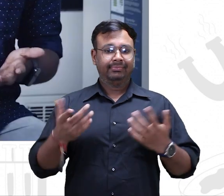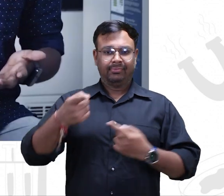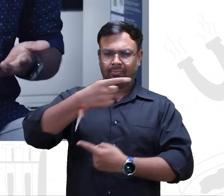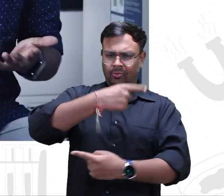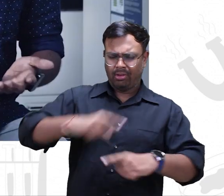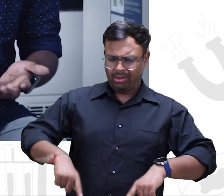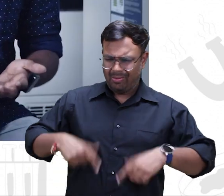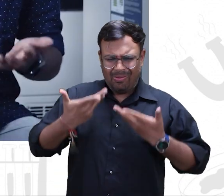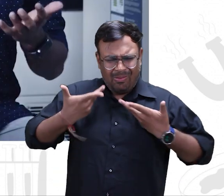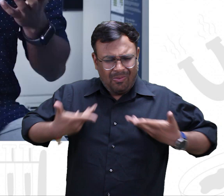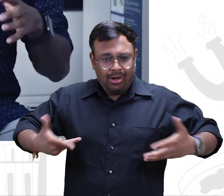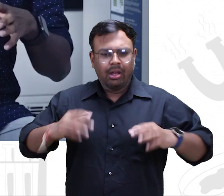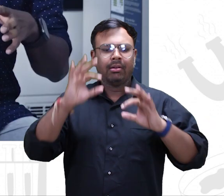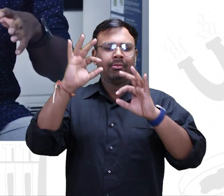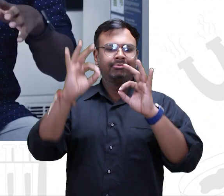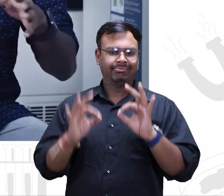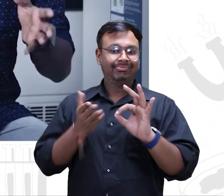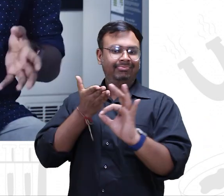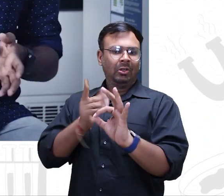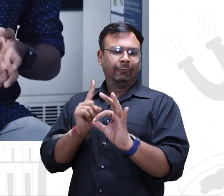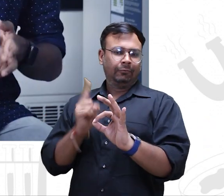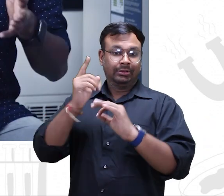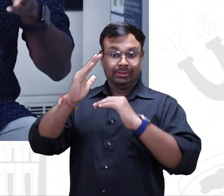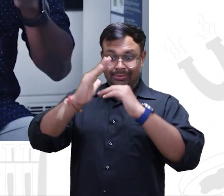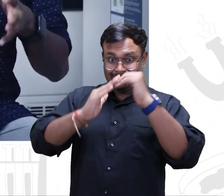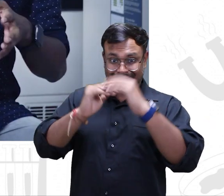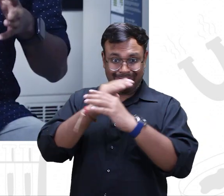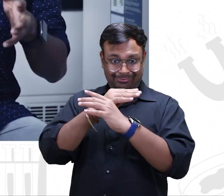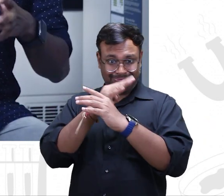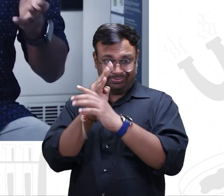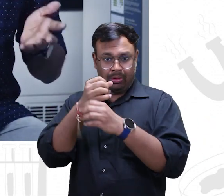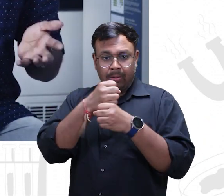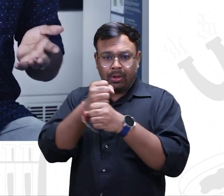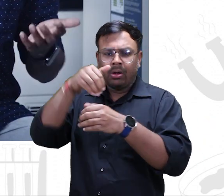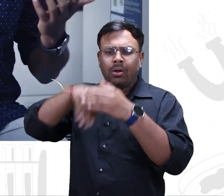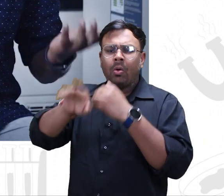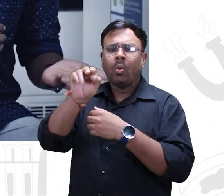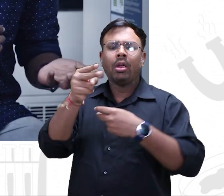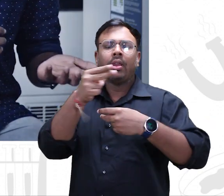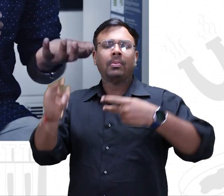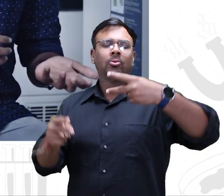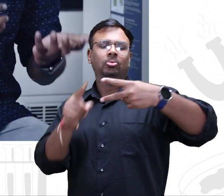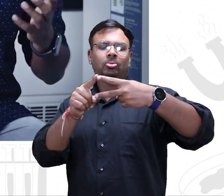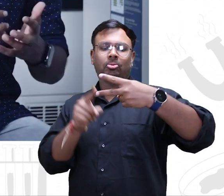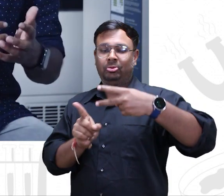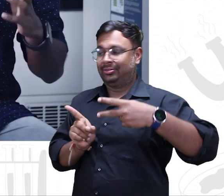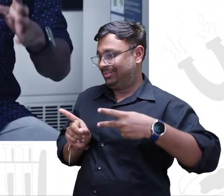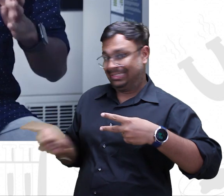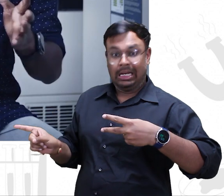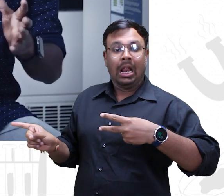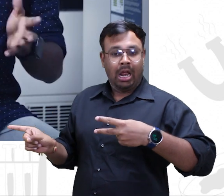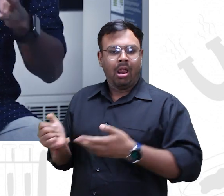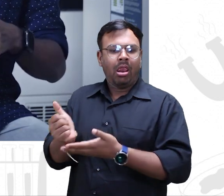All life forms are made up of cells, and these cells are encompassed by membranes. And membranes are made up of a class of molecules called lipids, and fatty acids